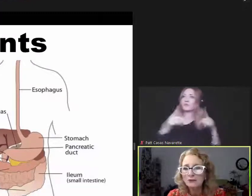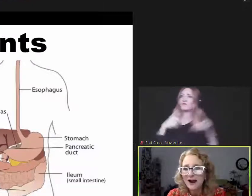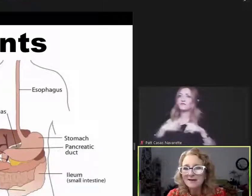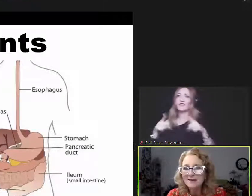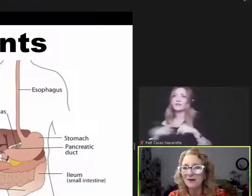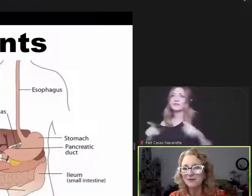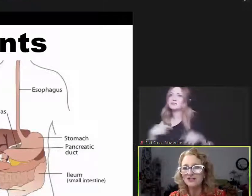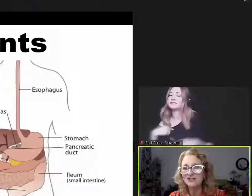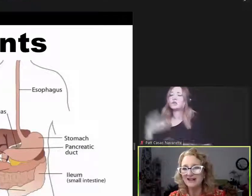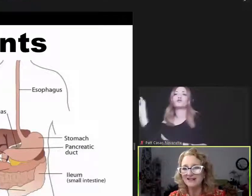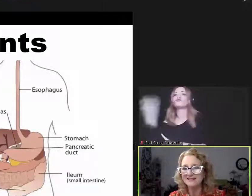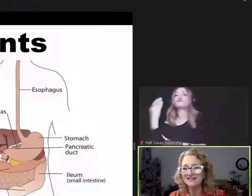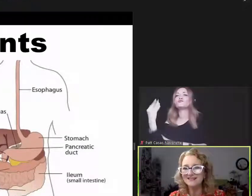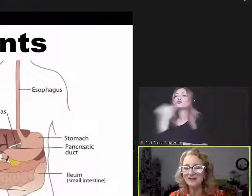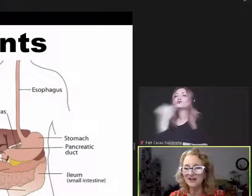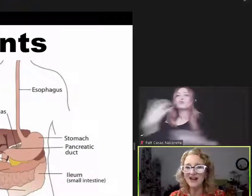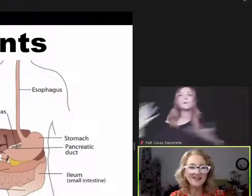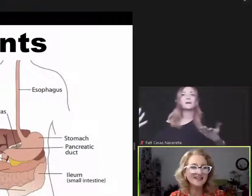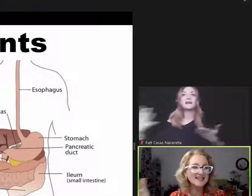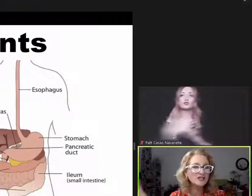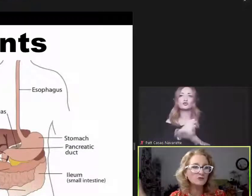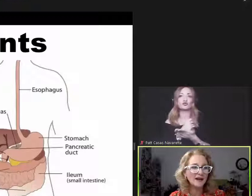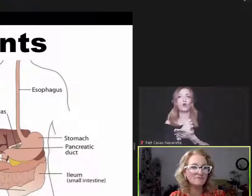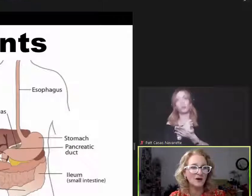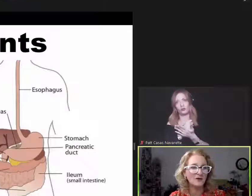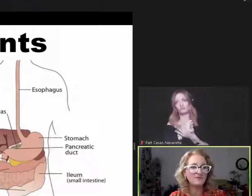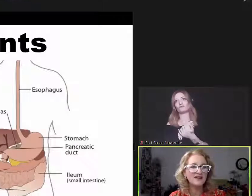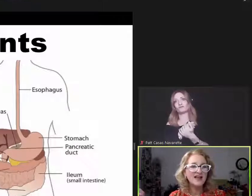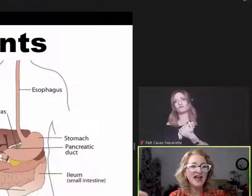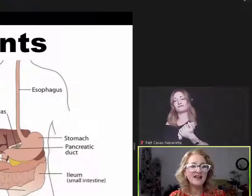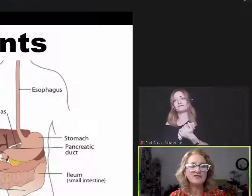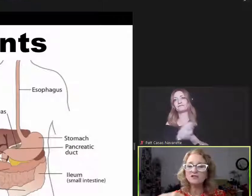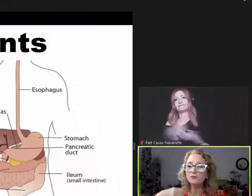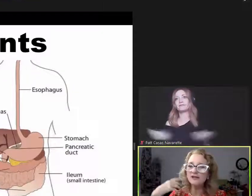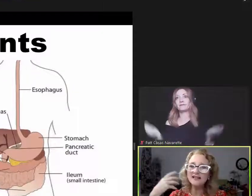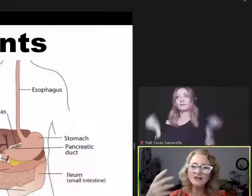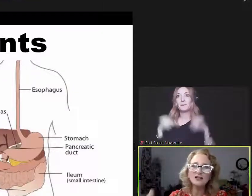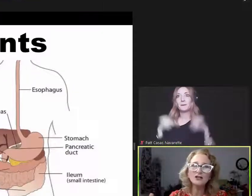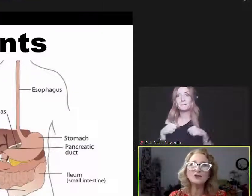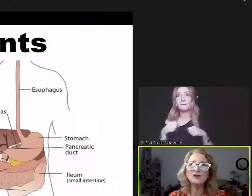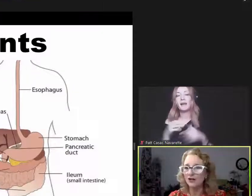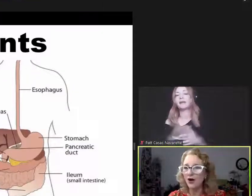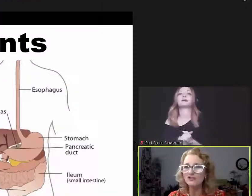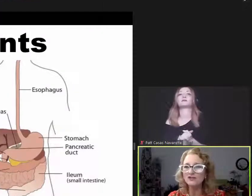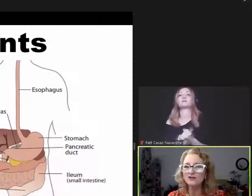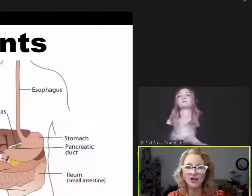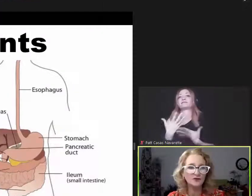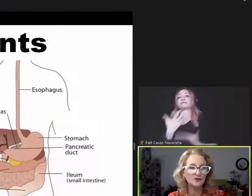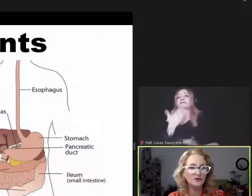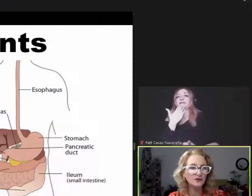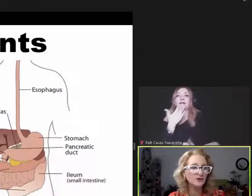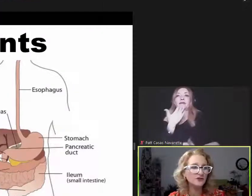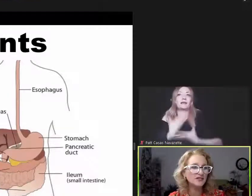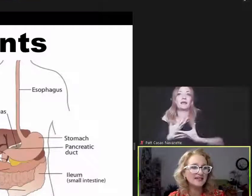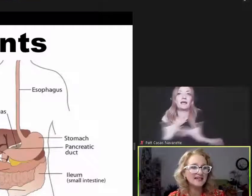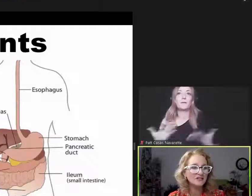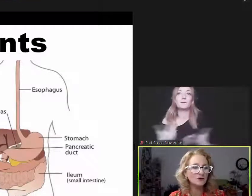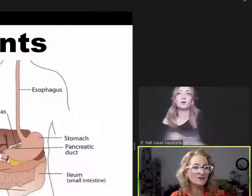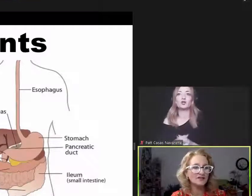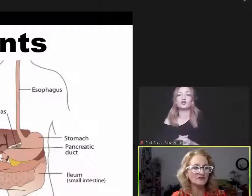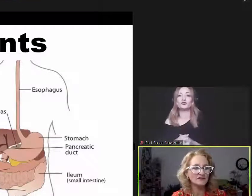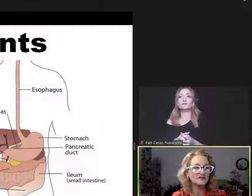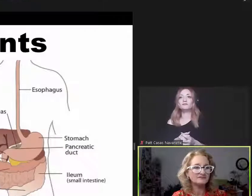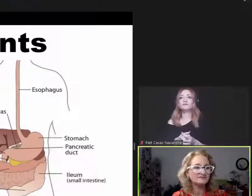a rainbow diet, okay? Eat the rainbow. And this will include lots of colorful food in